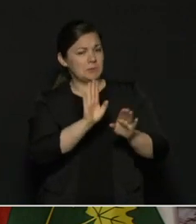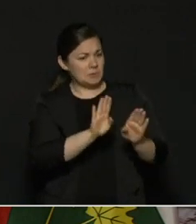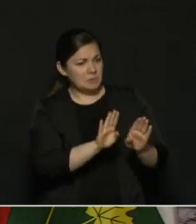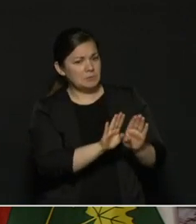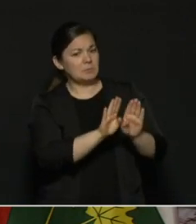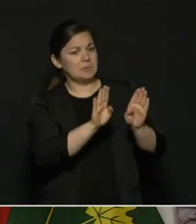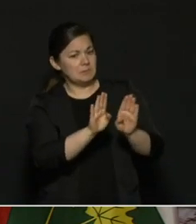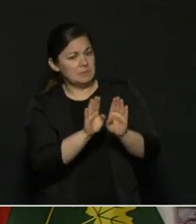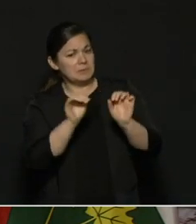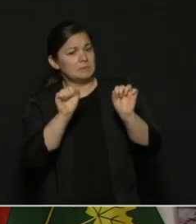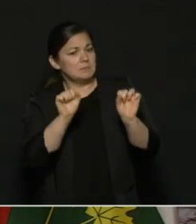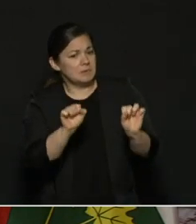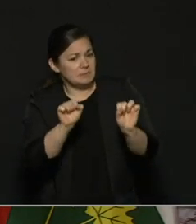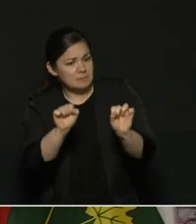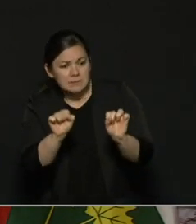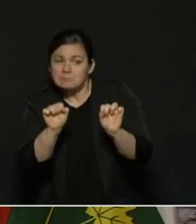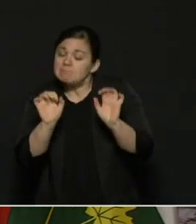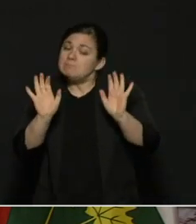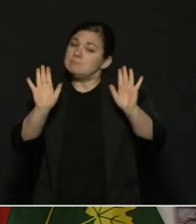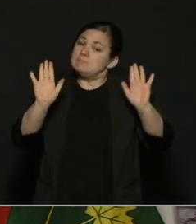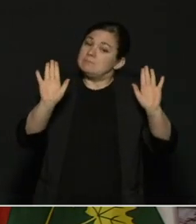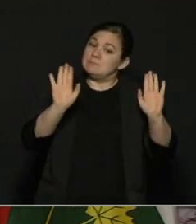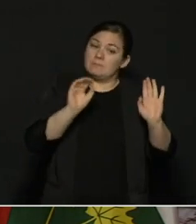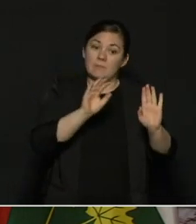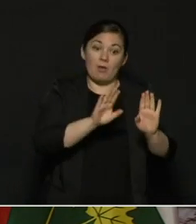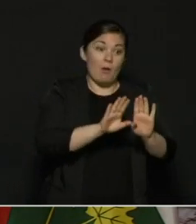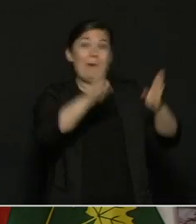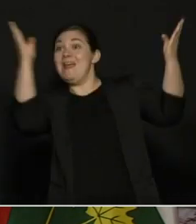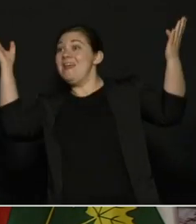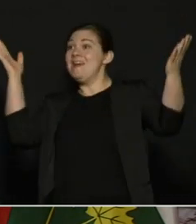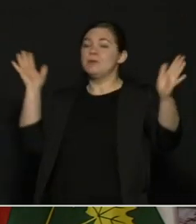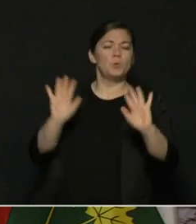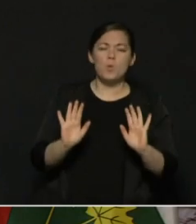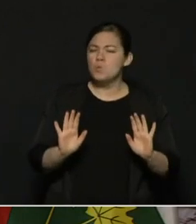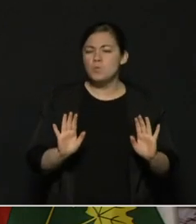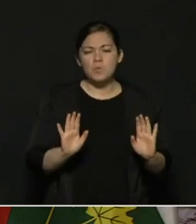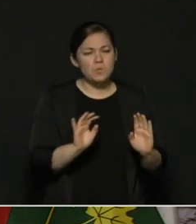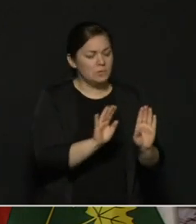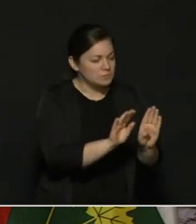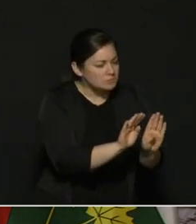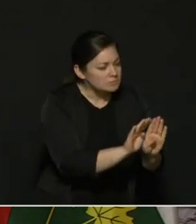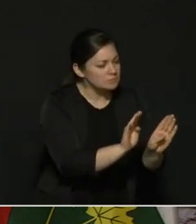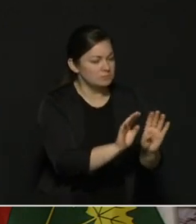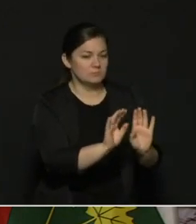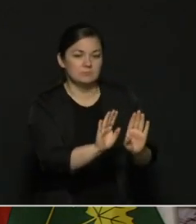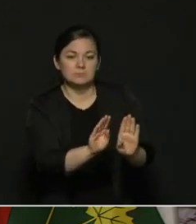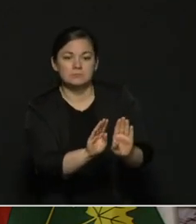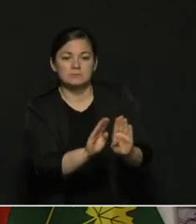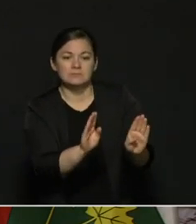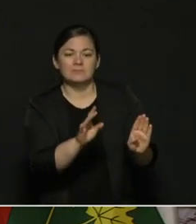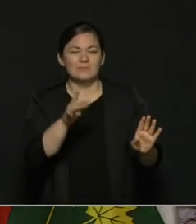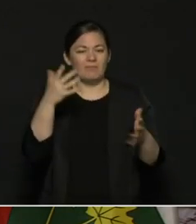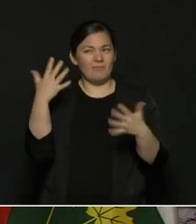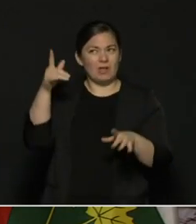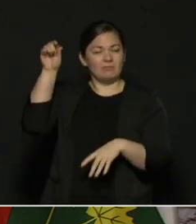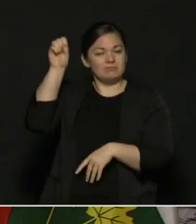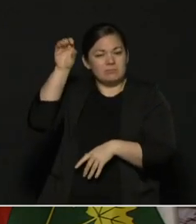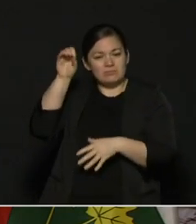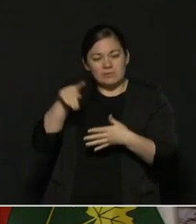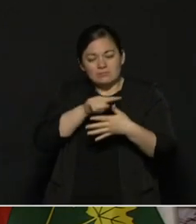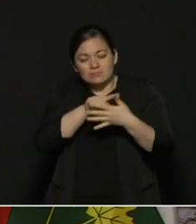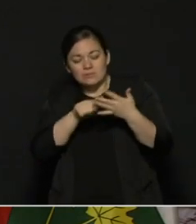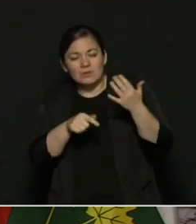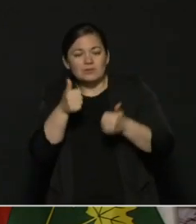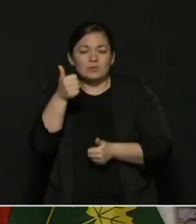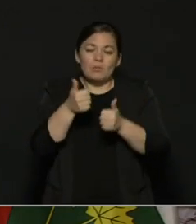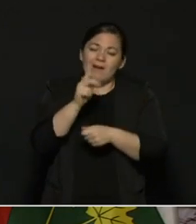to start some aspects in preparation for on Monday. And I'm not going over the list because you have that there in that regard. So in